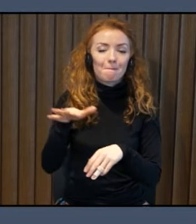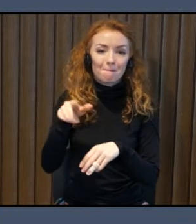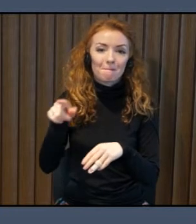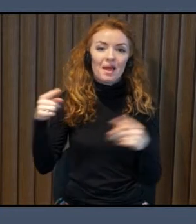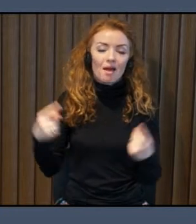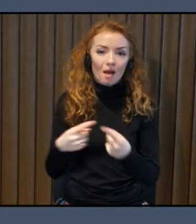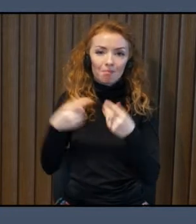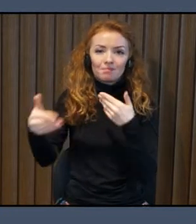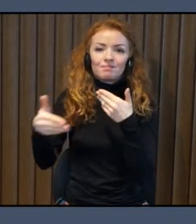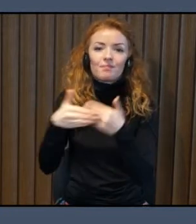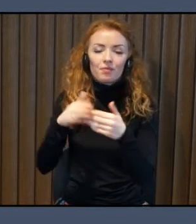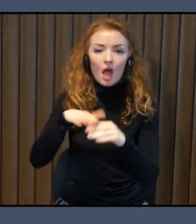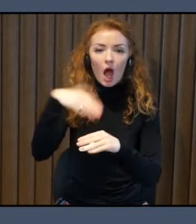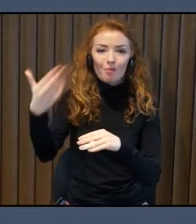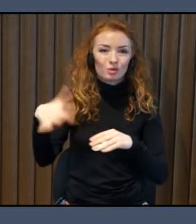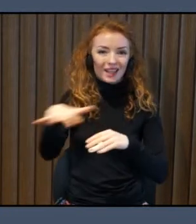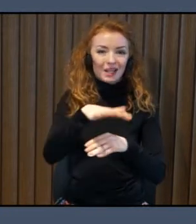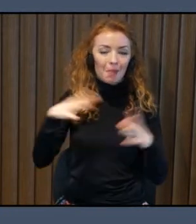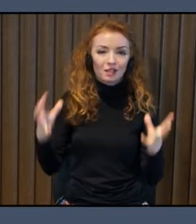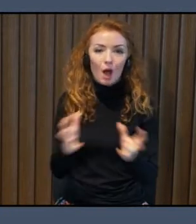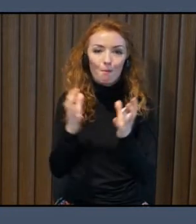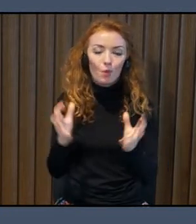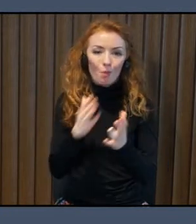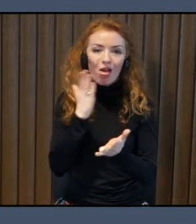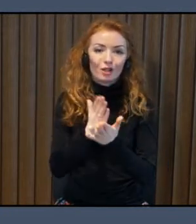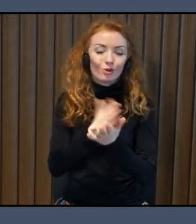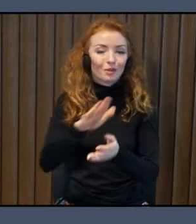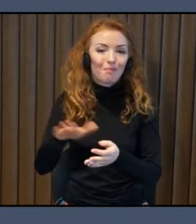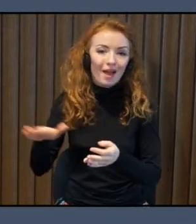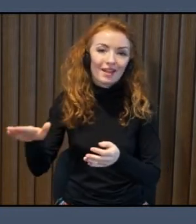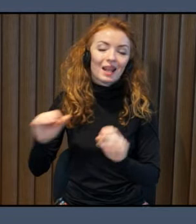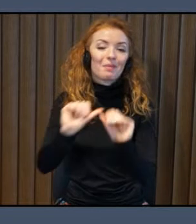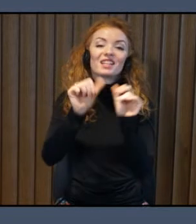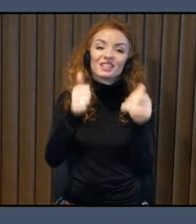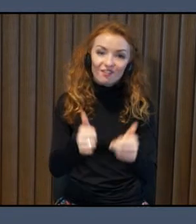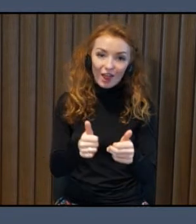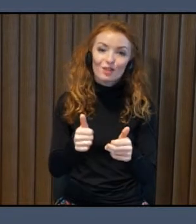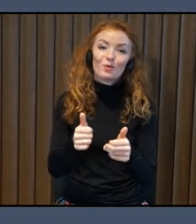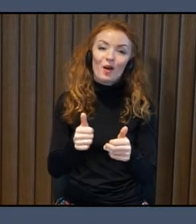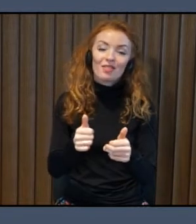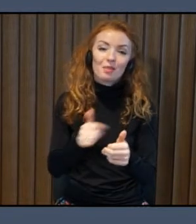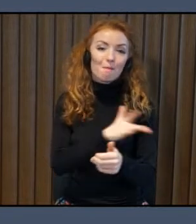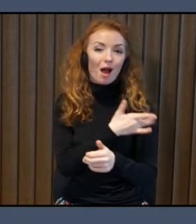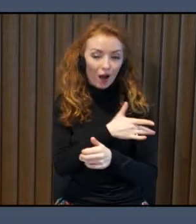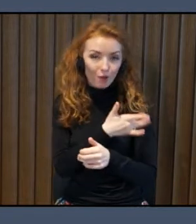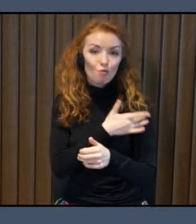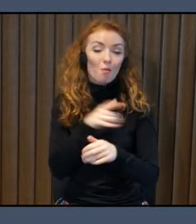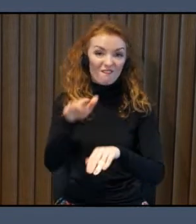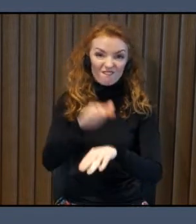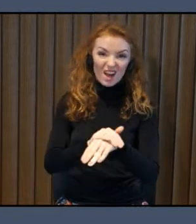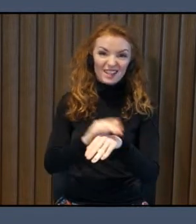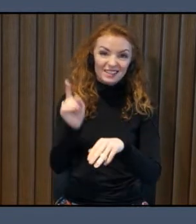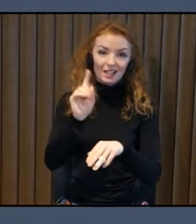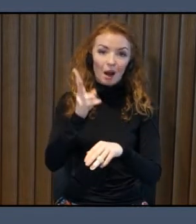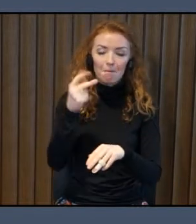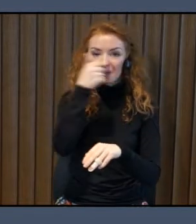Looks like a private house, but this is a premises, facilities